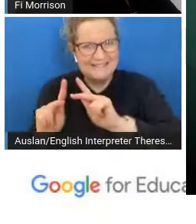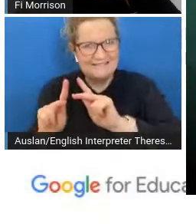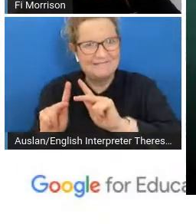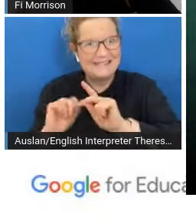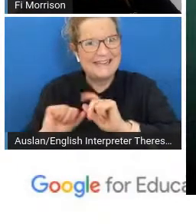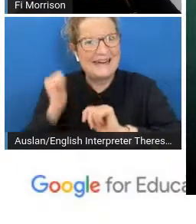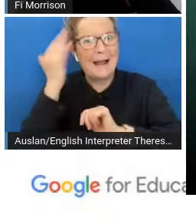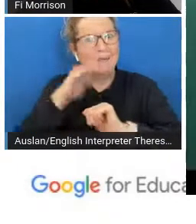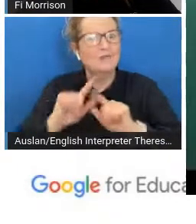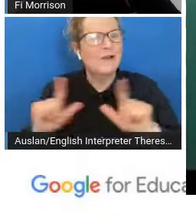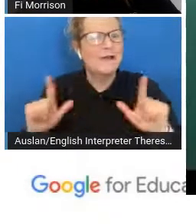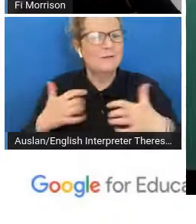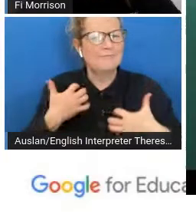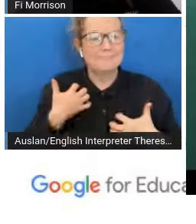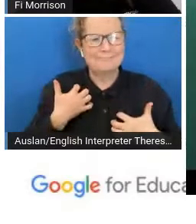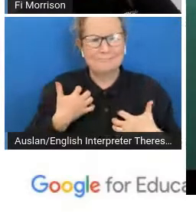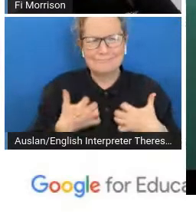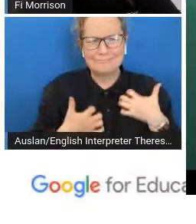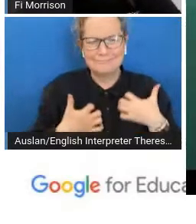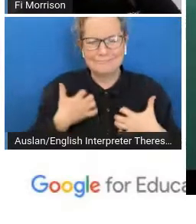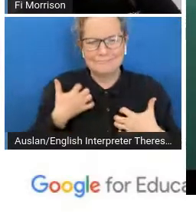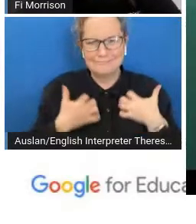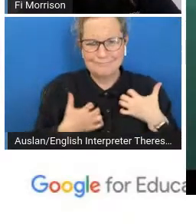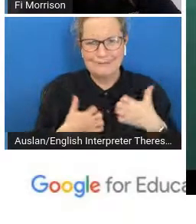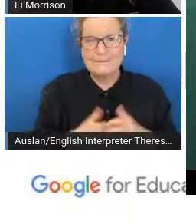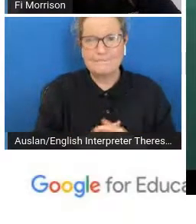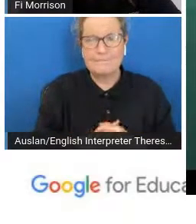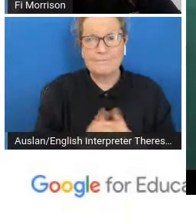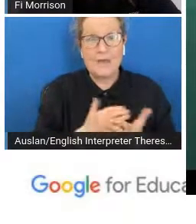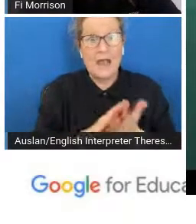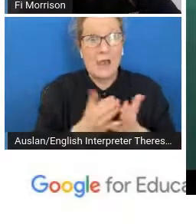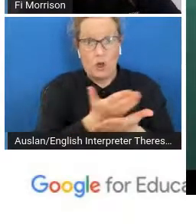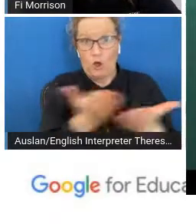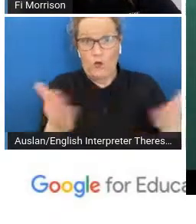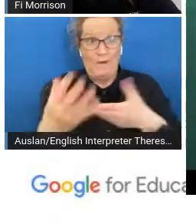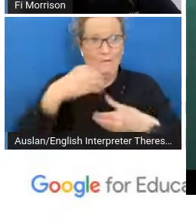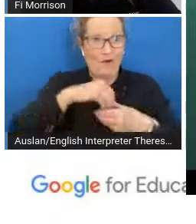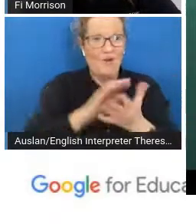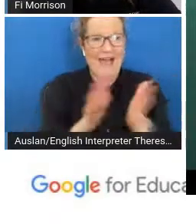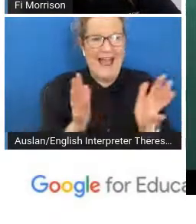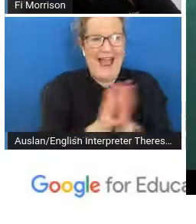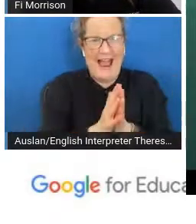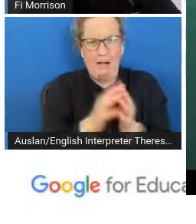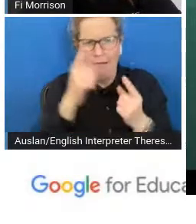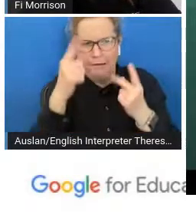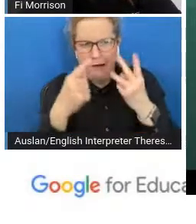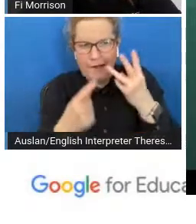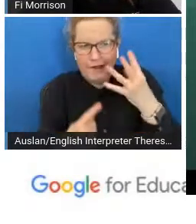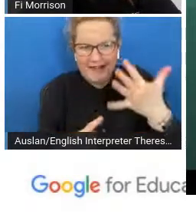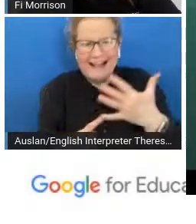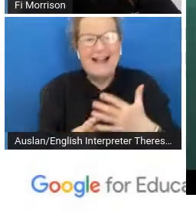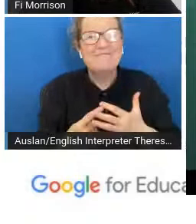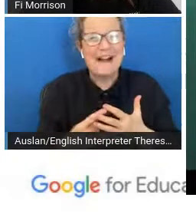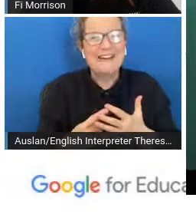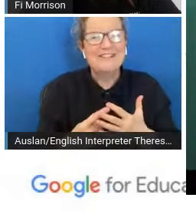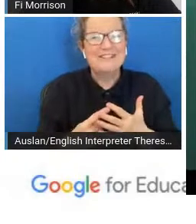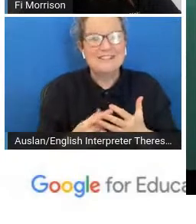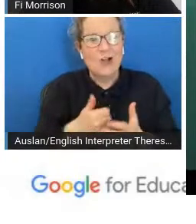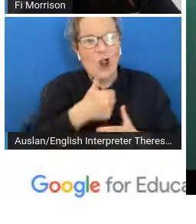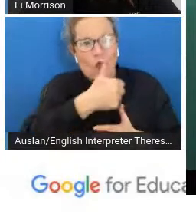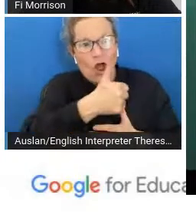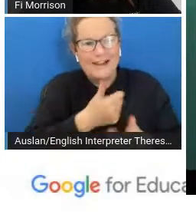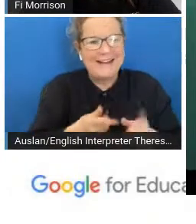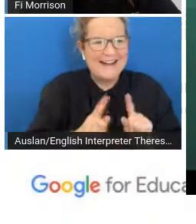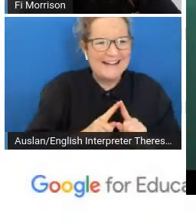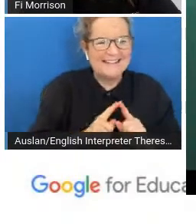exciting. How you can get involved? All these things. But first, share us, like us,